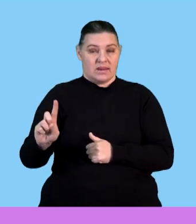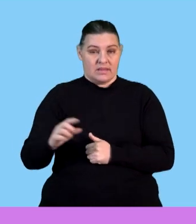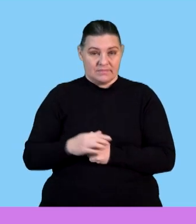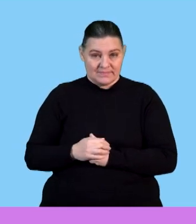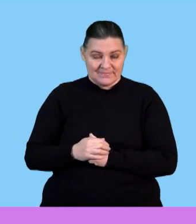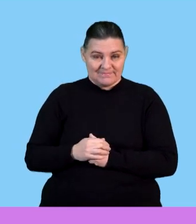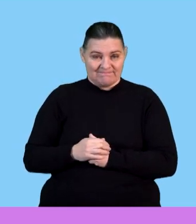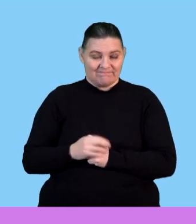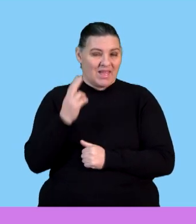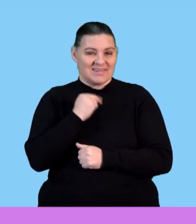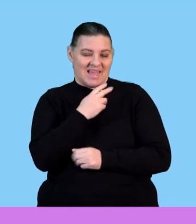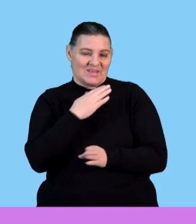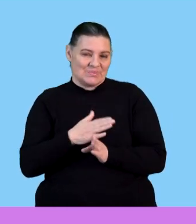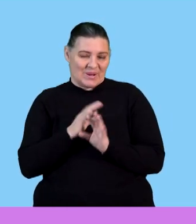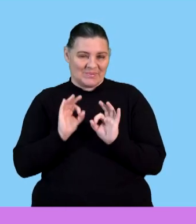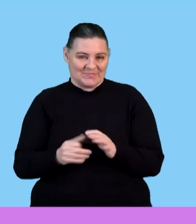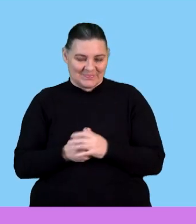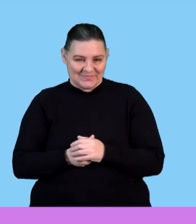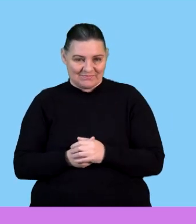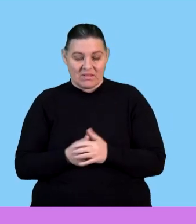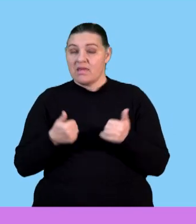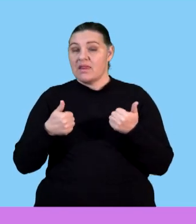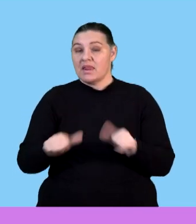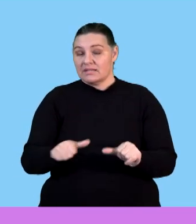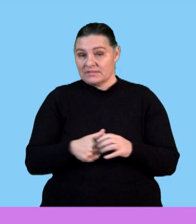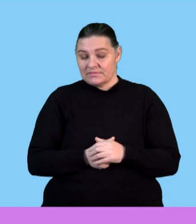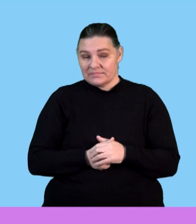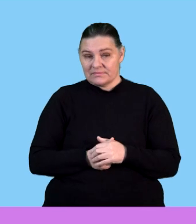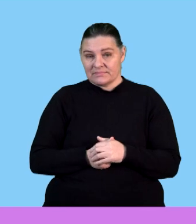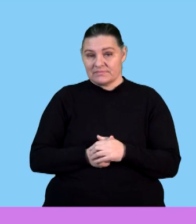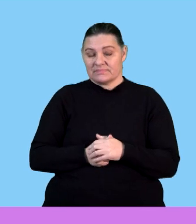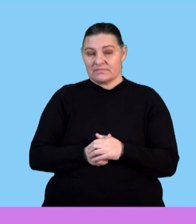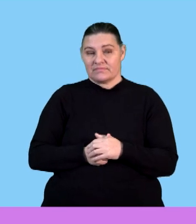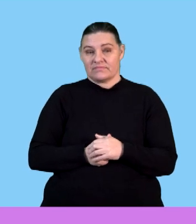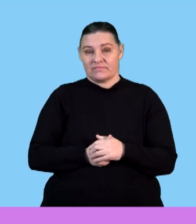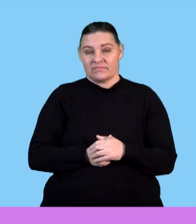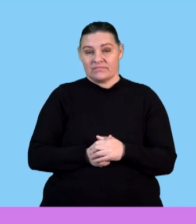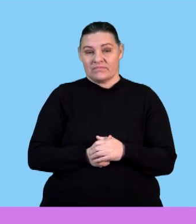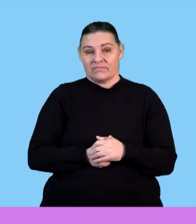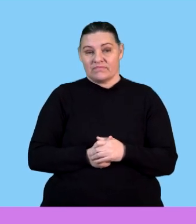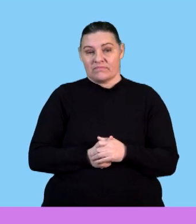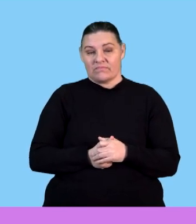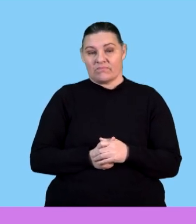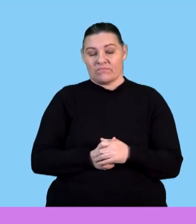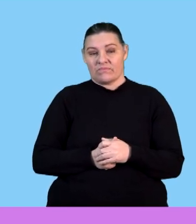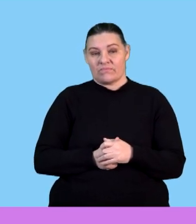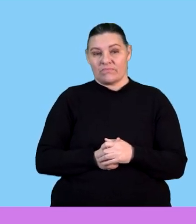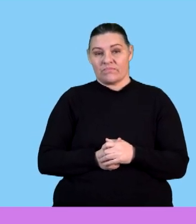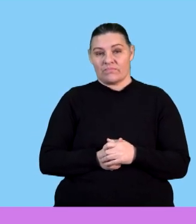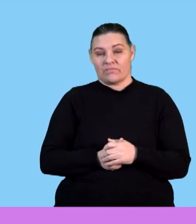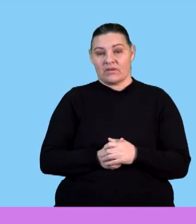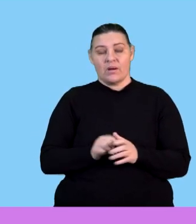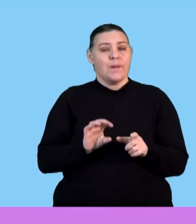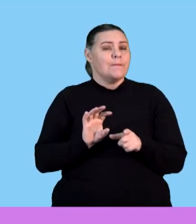48,31. How's a nice work. All right, let's do another one. Let's go to the next one. There it is.